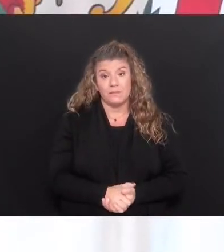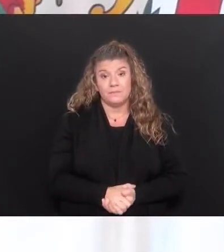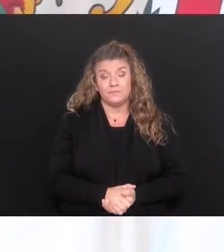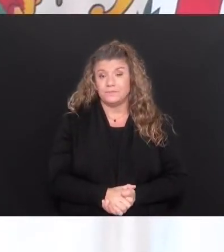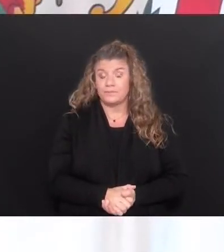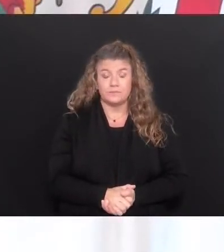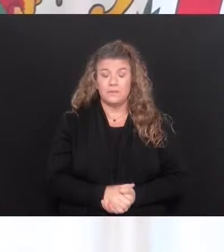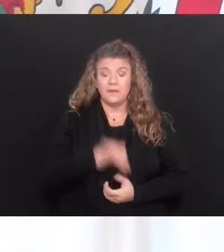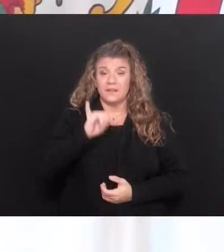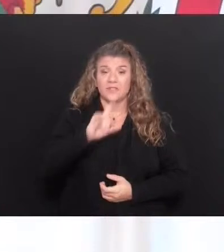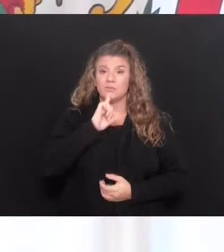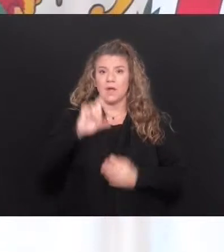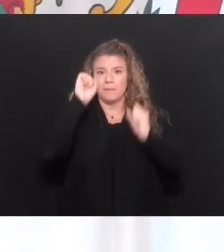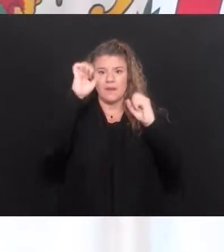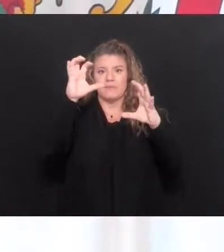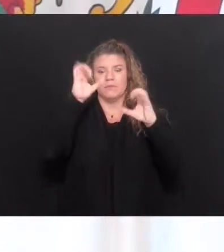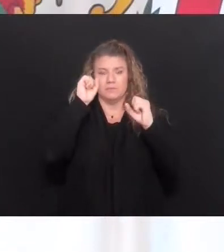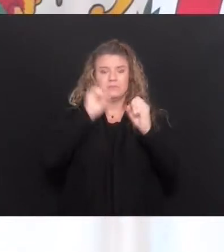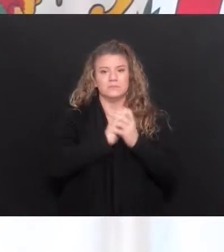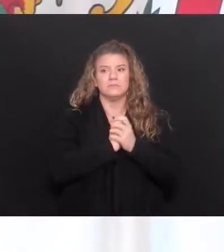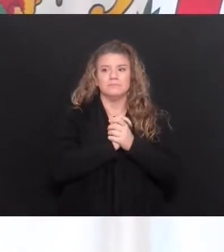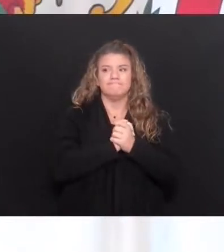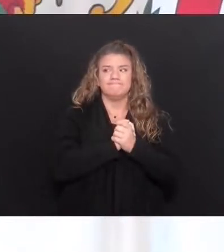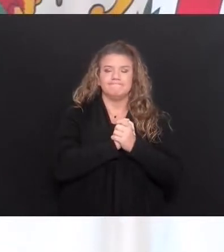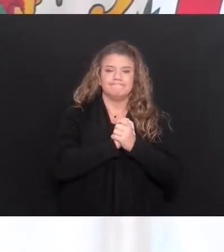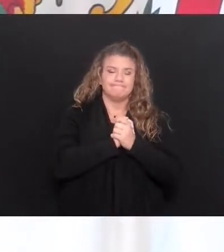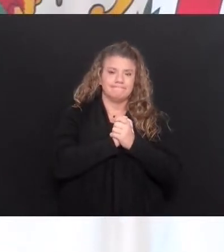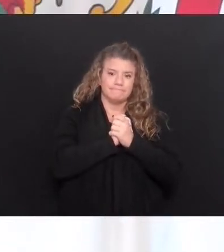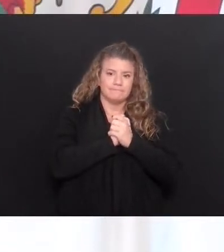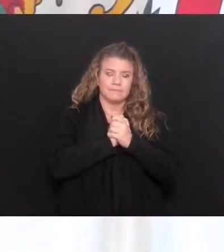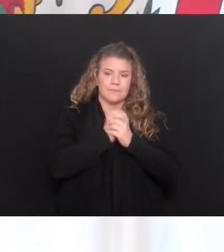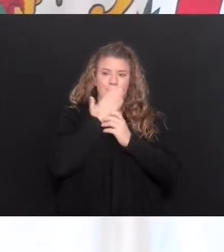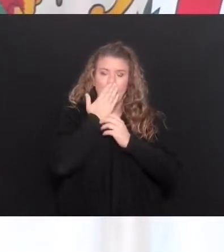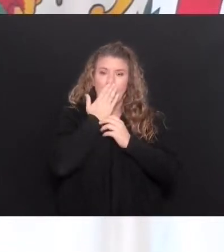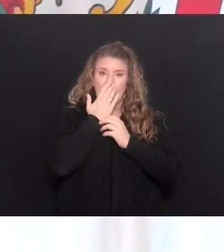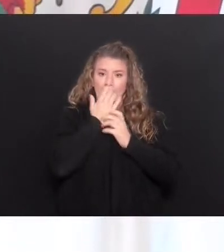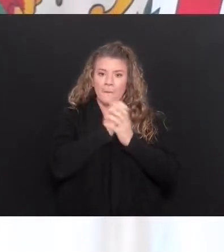It's unbelievable. I